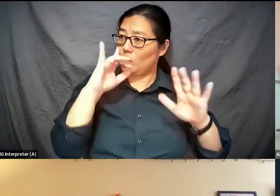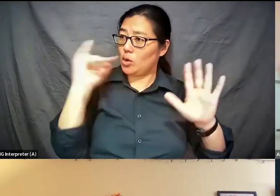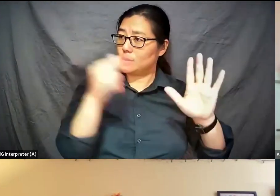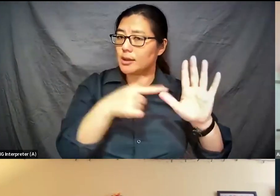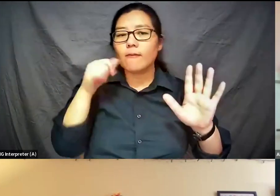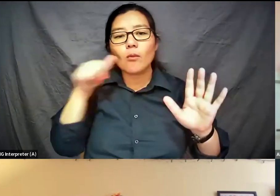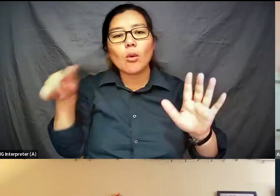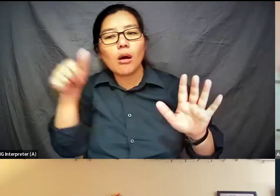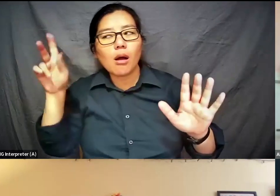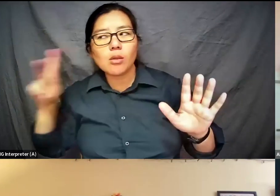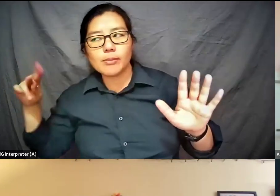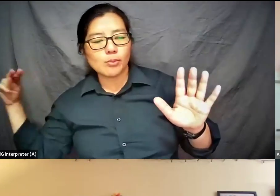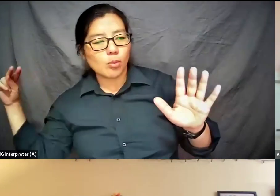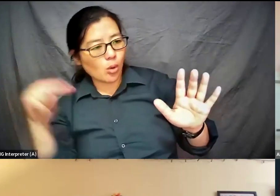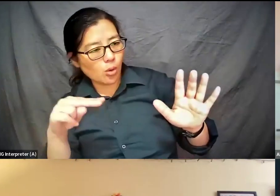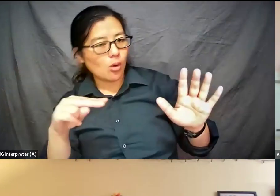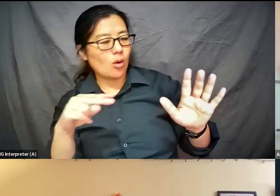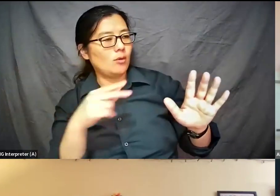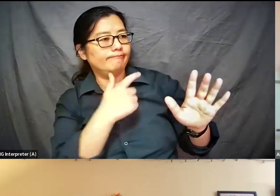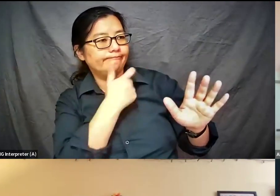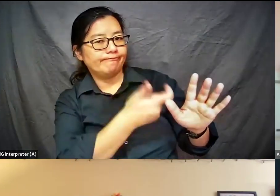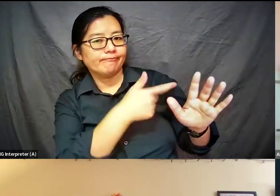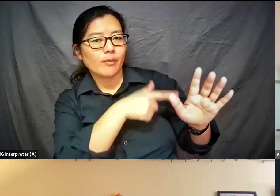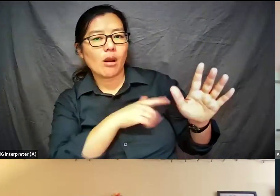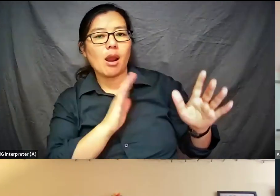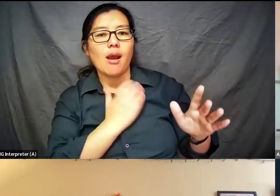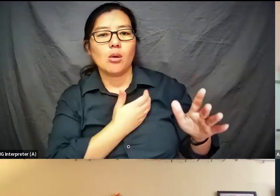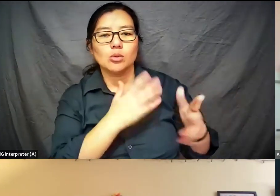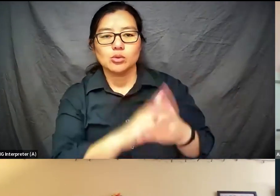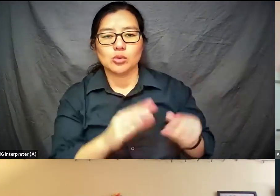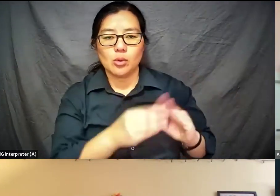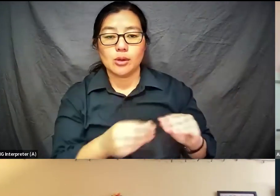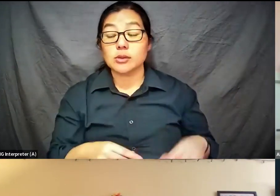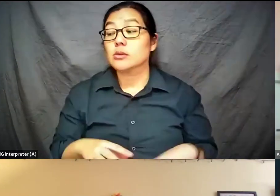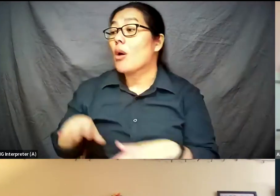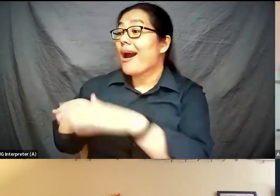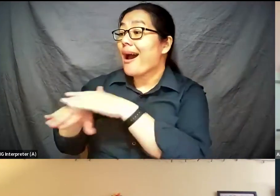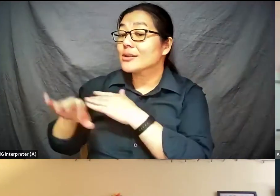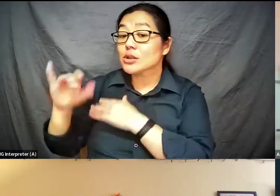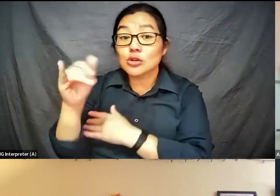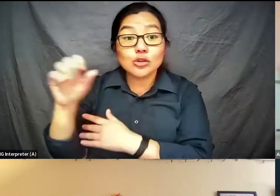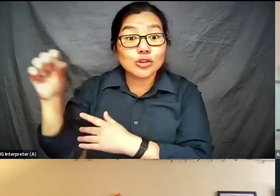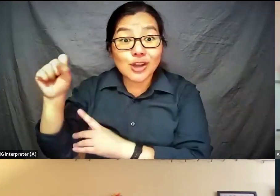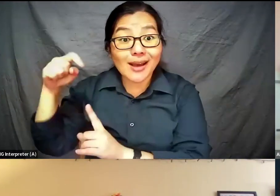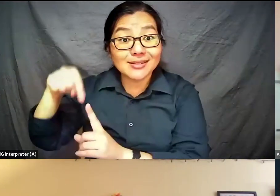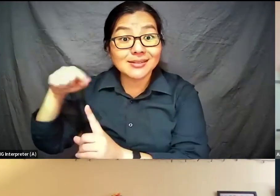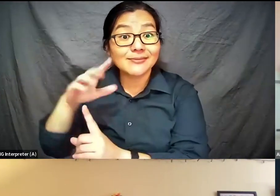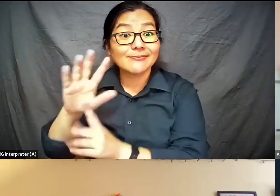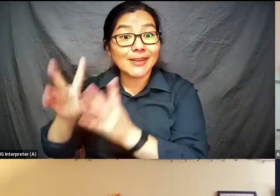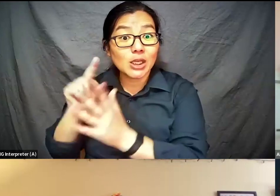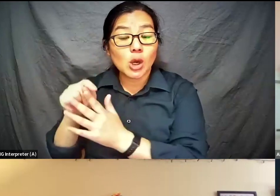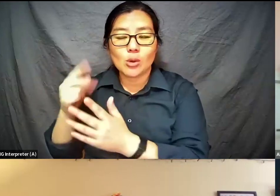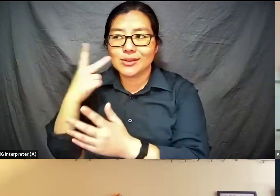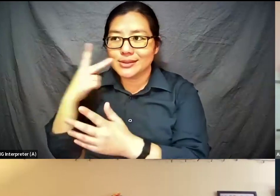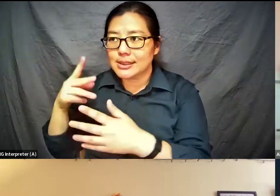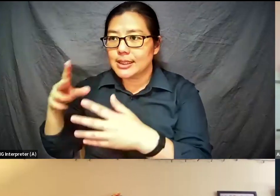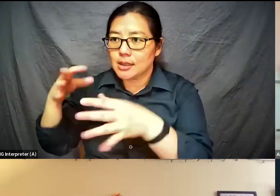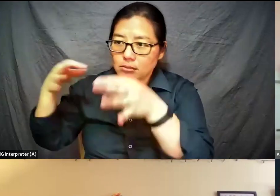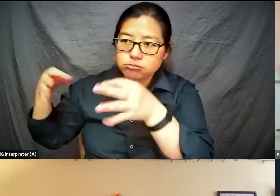digitally because we weren't going to zine fests and things like that. And that's when I started to think about, well, why am I